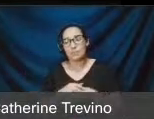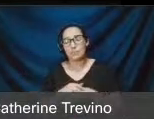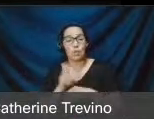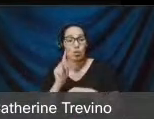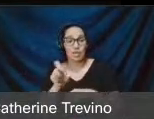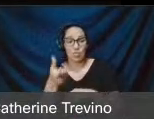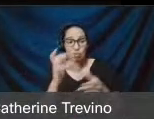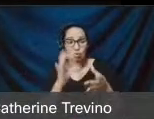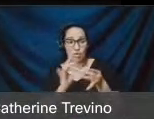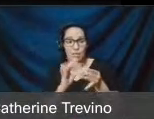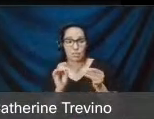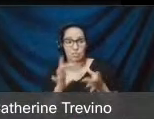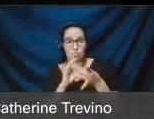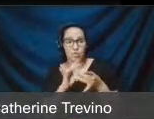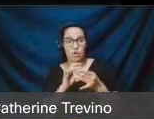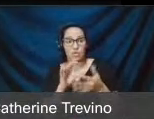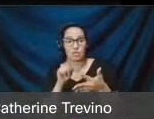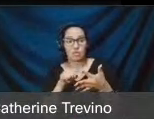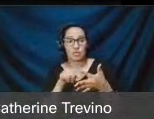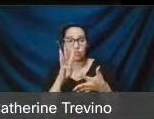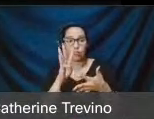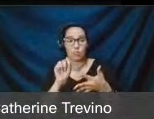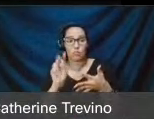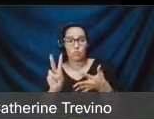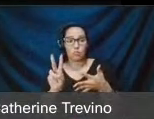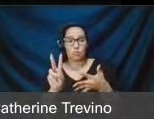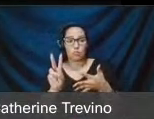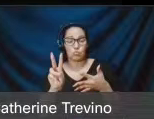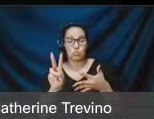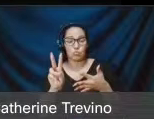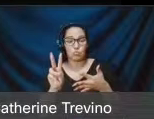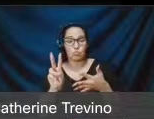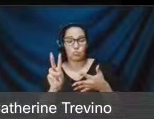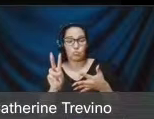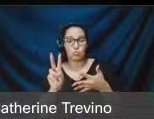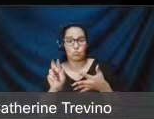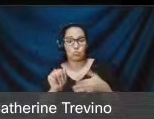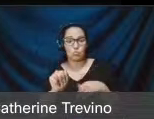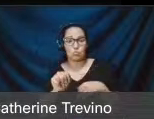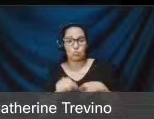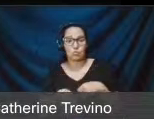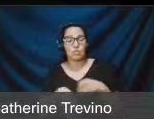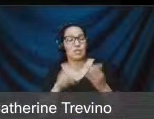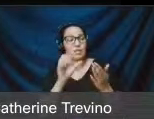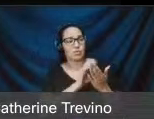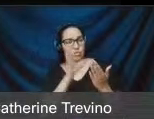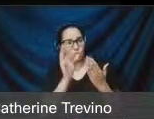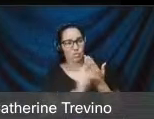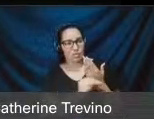Any other comments regarding 4.2? That was for the curriculum council, correct?